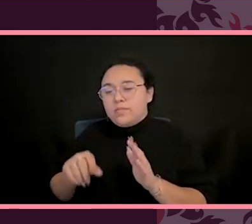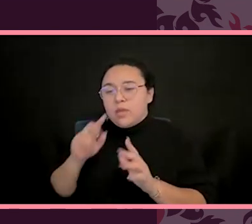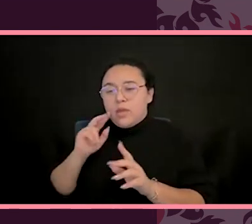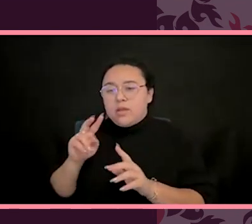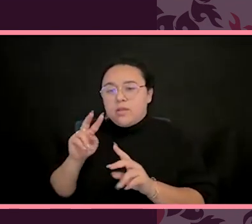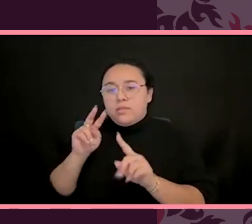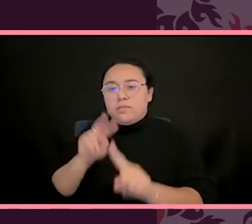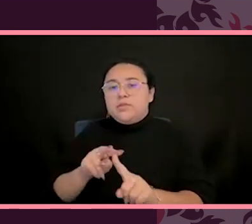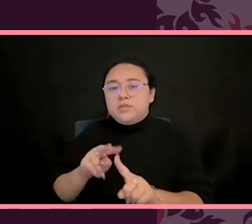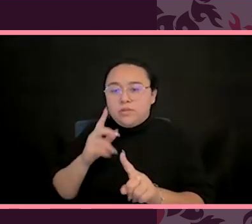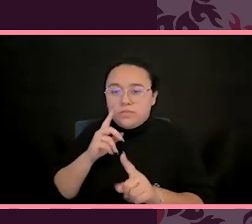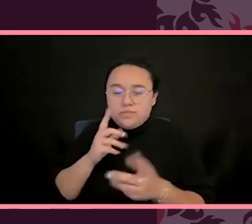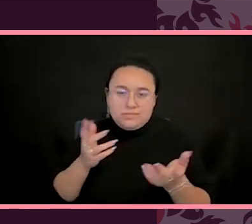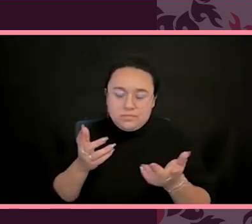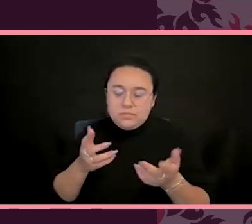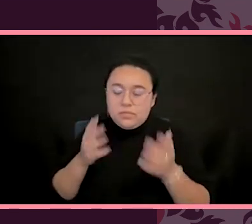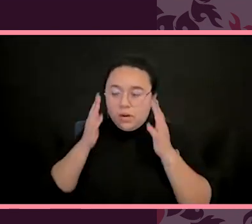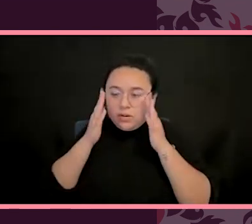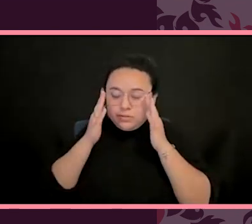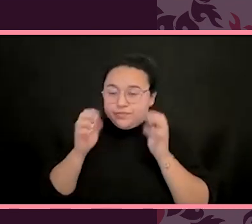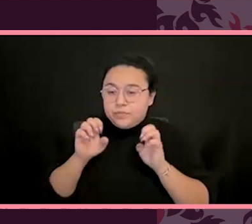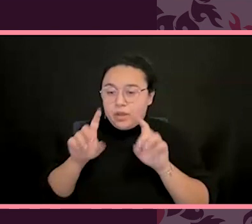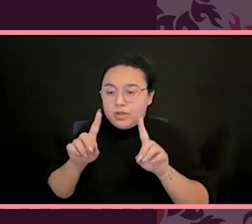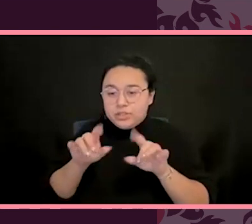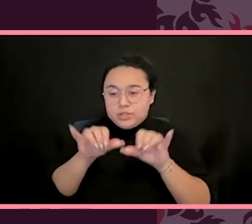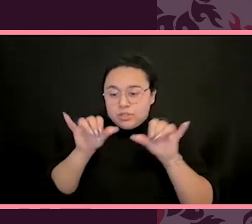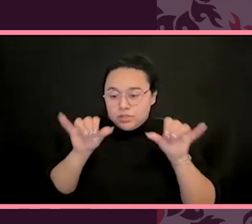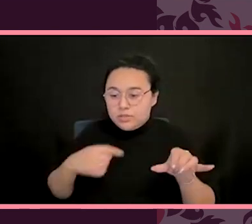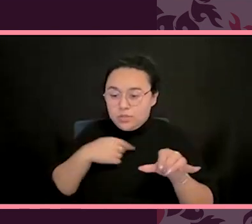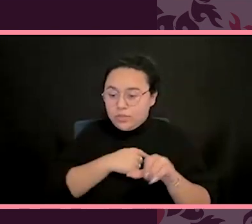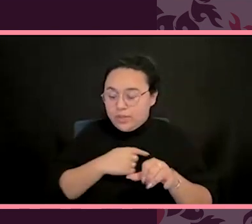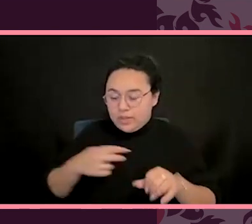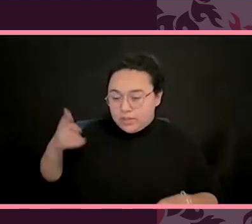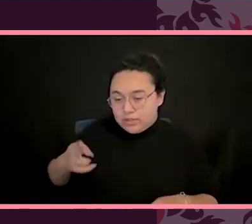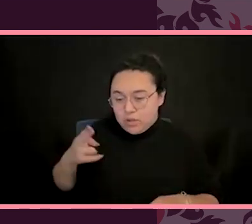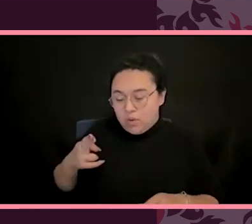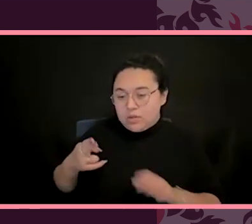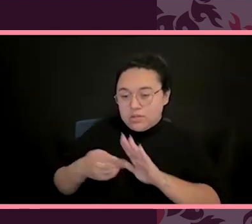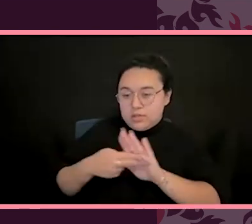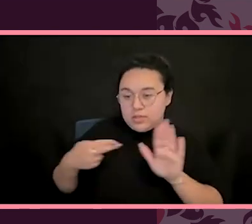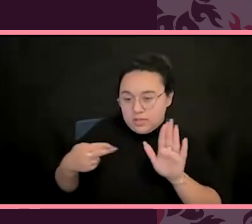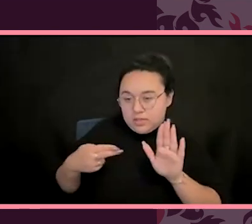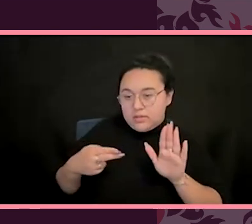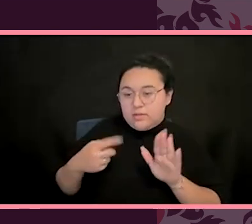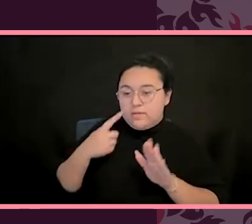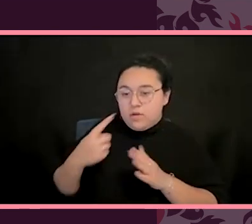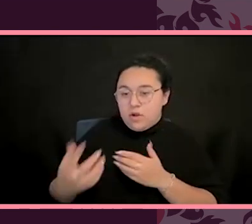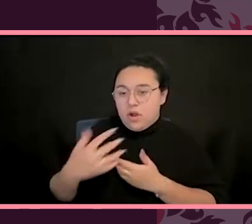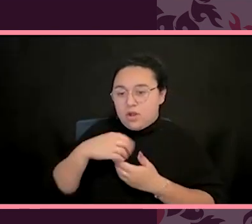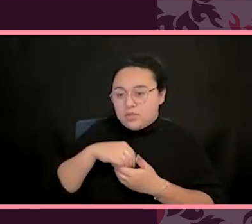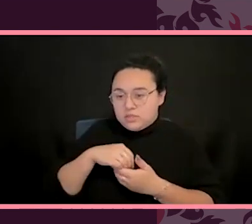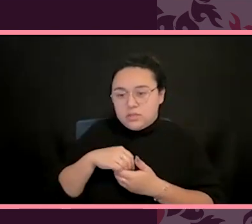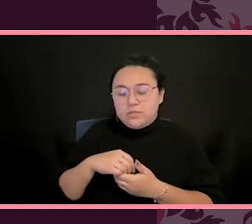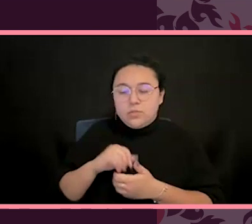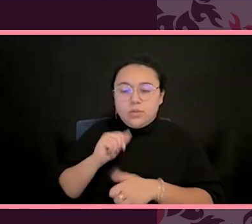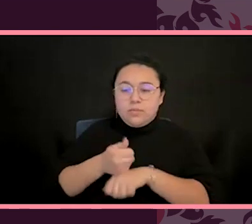perception. And so in the education system, we know historically diagnosis for autism, for example, were